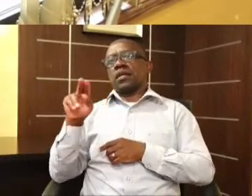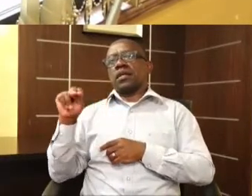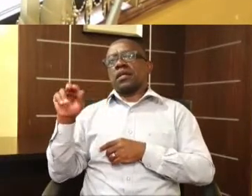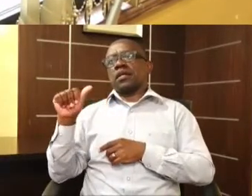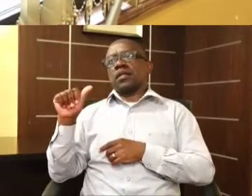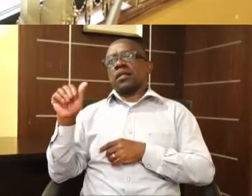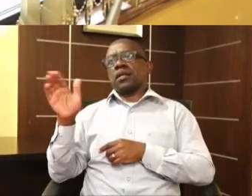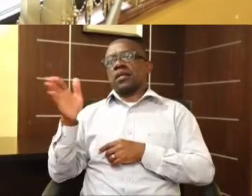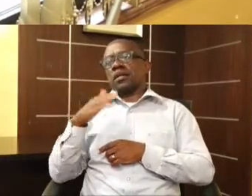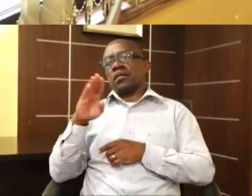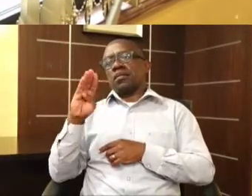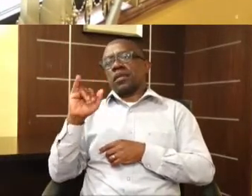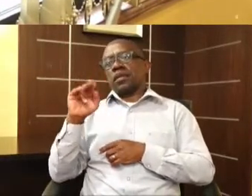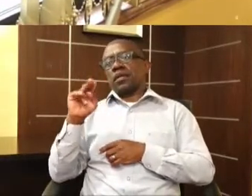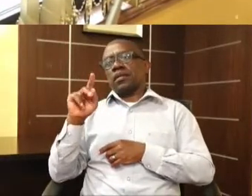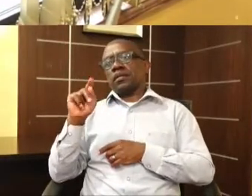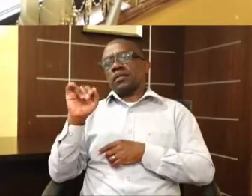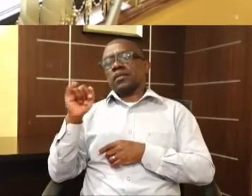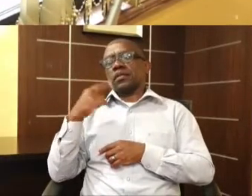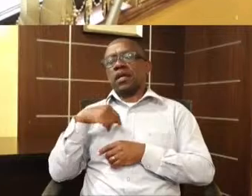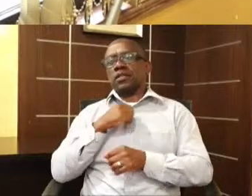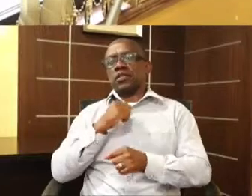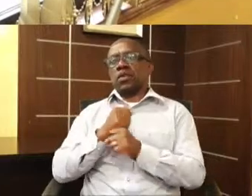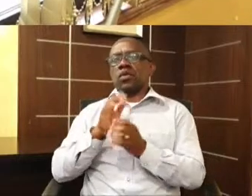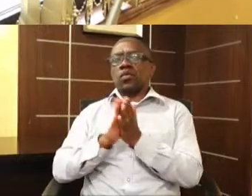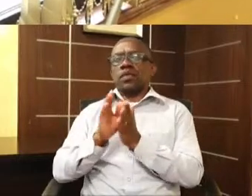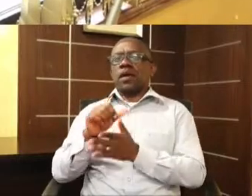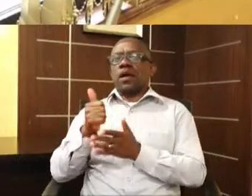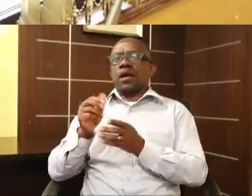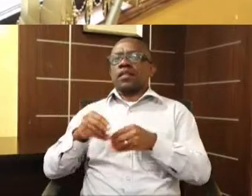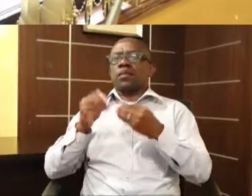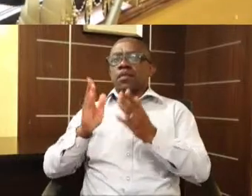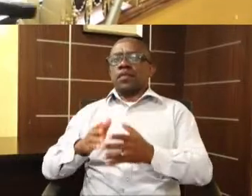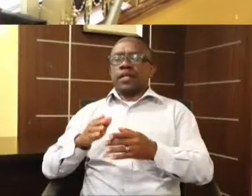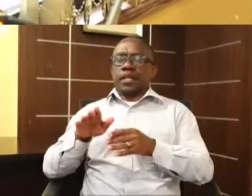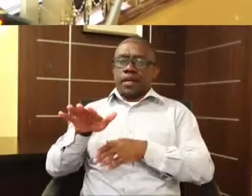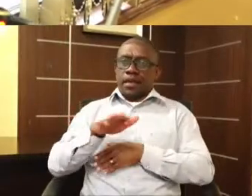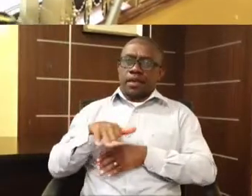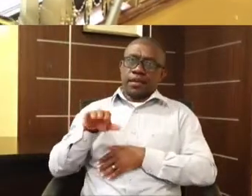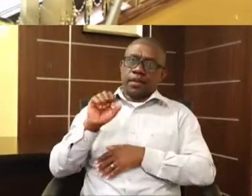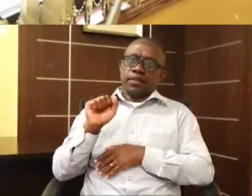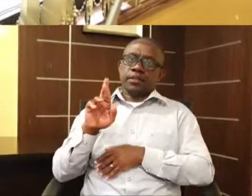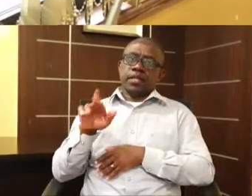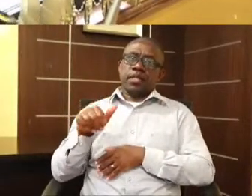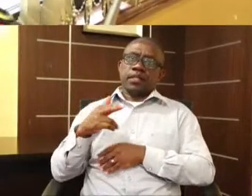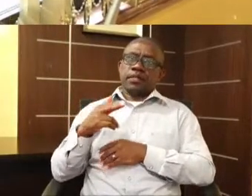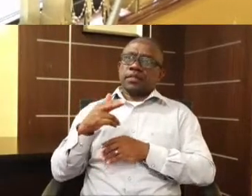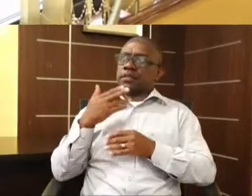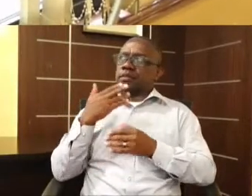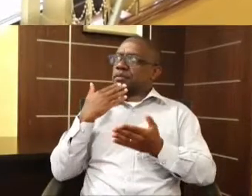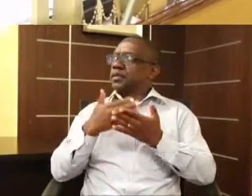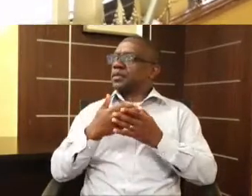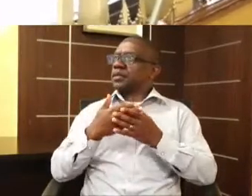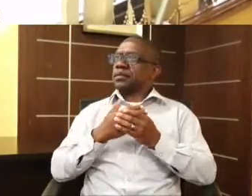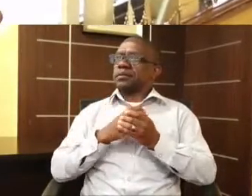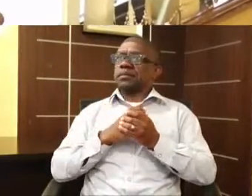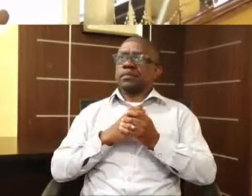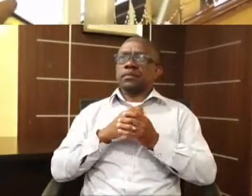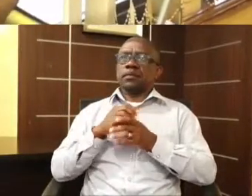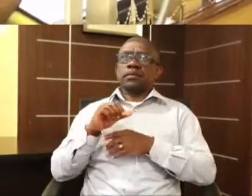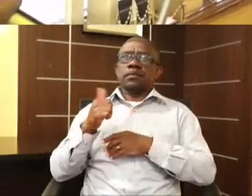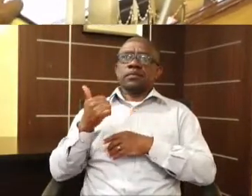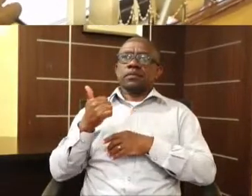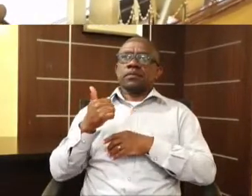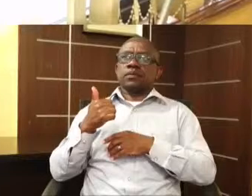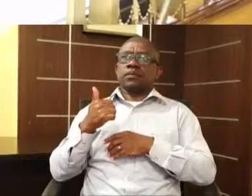other providers or actors within the SRH space. Yes. Thank you. I don't know if I've answered. The one